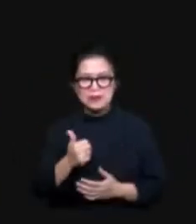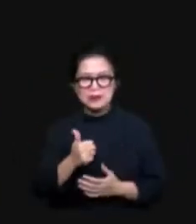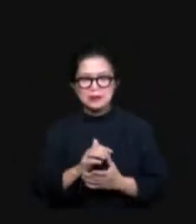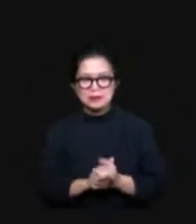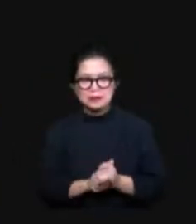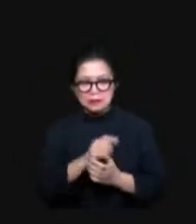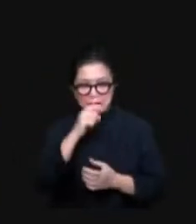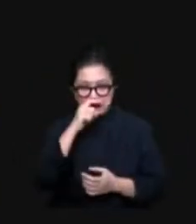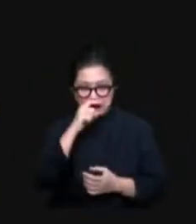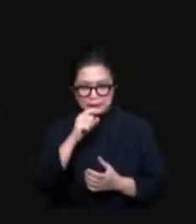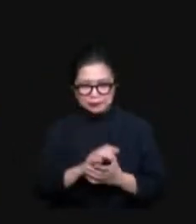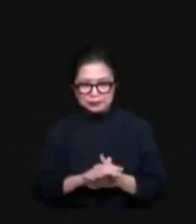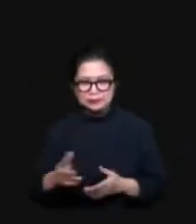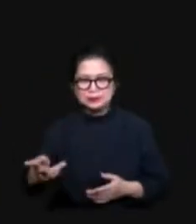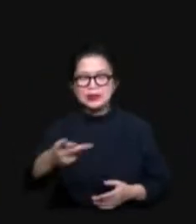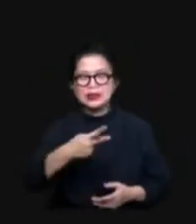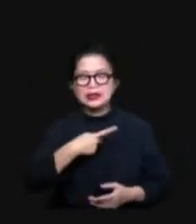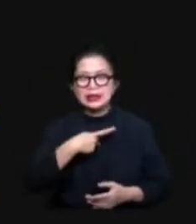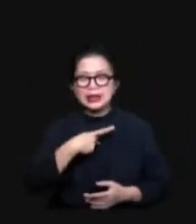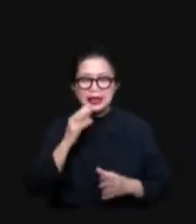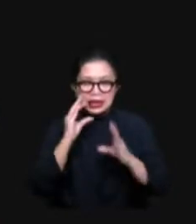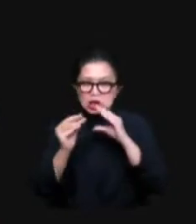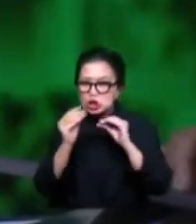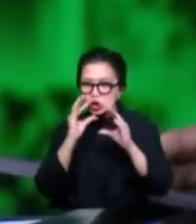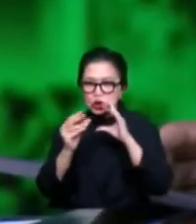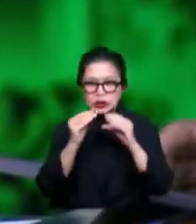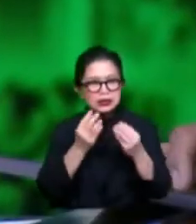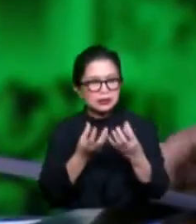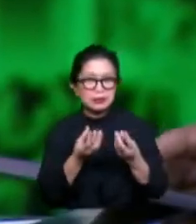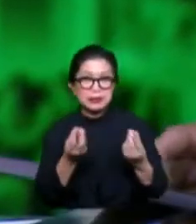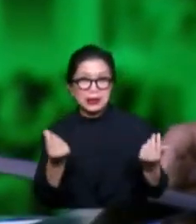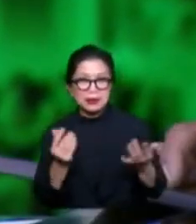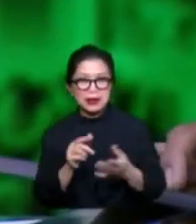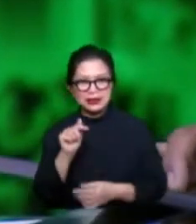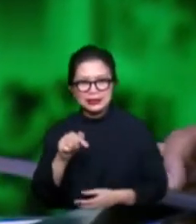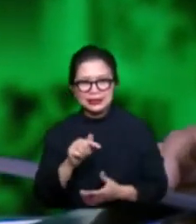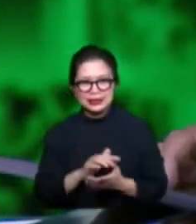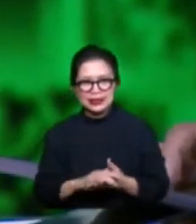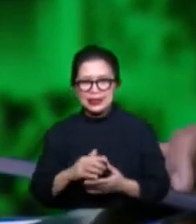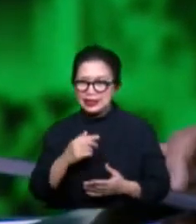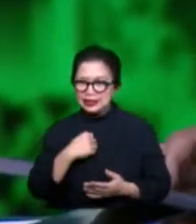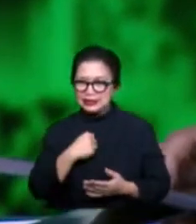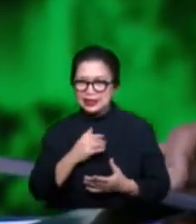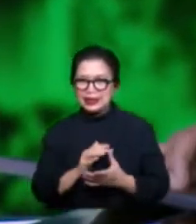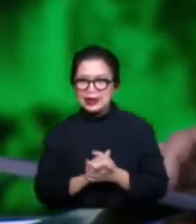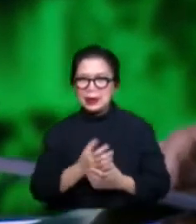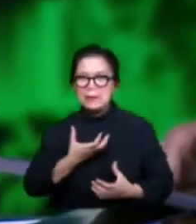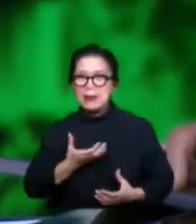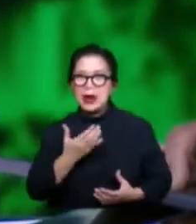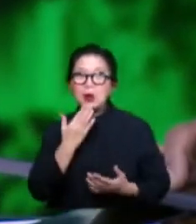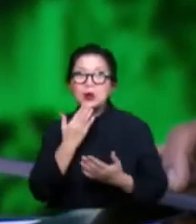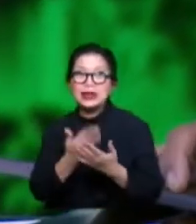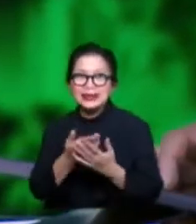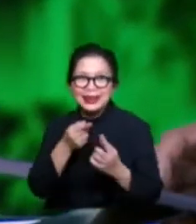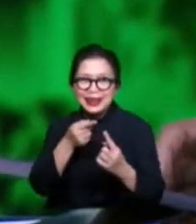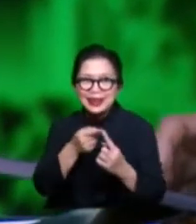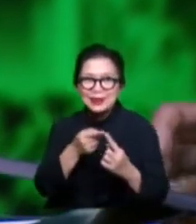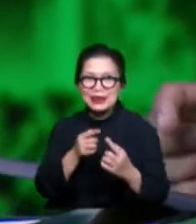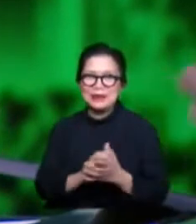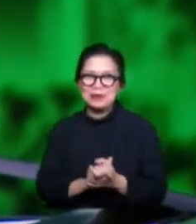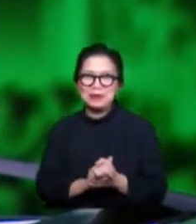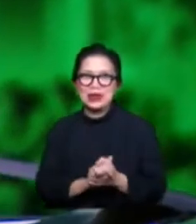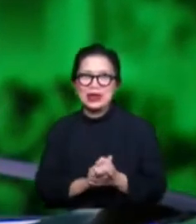going to discuss several things, and I have several questions to ask you. The first one is, are people's quality